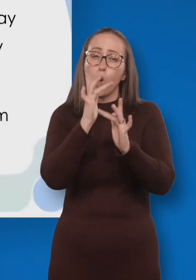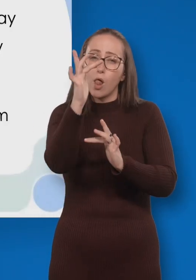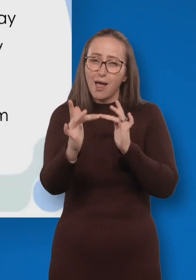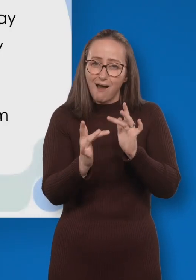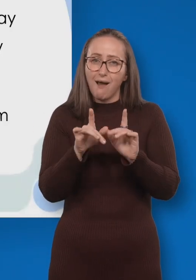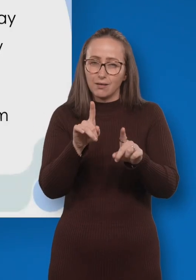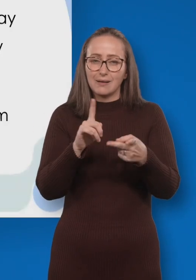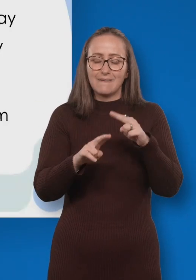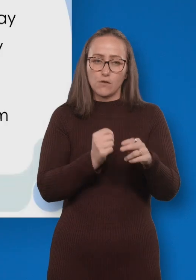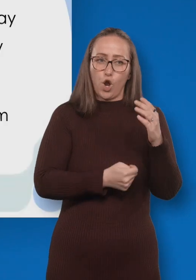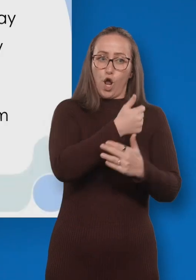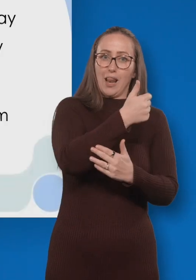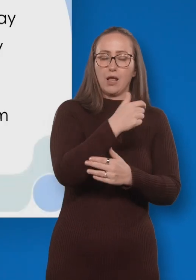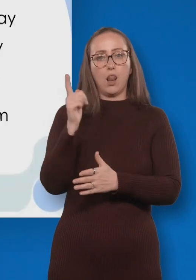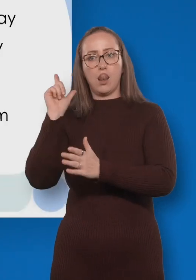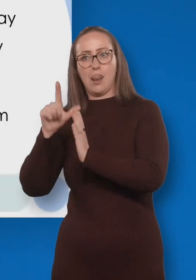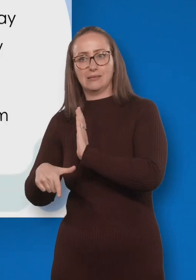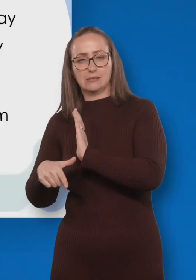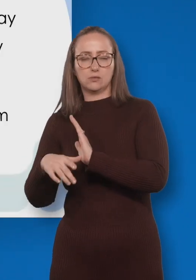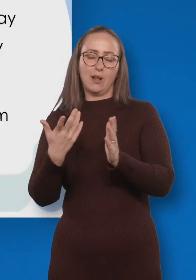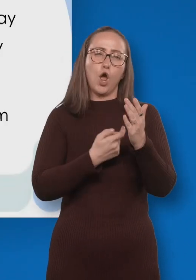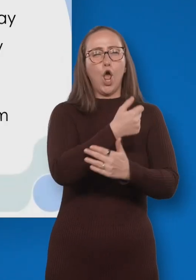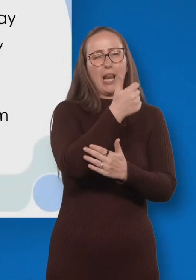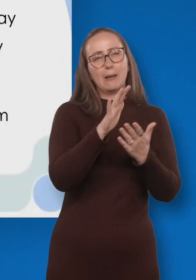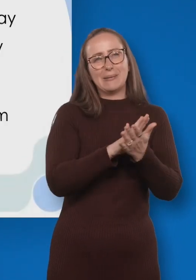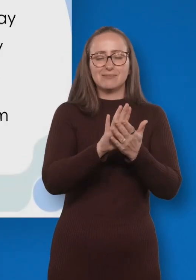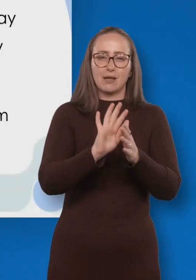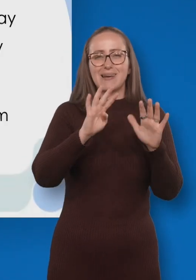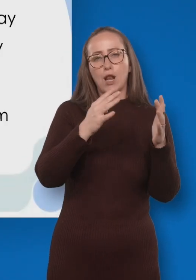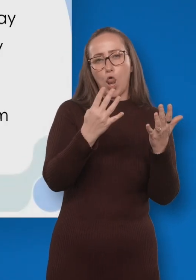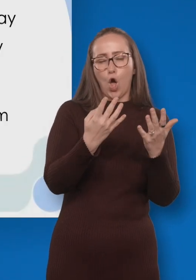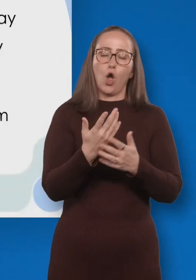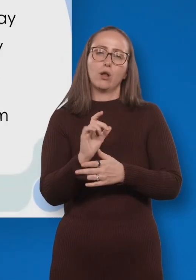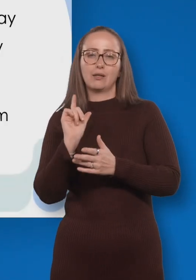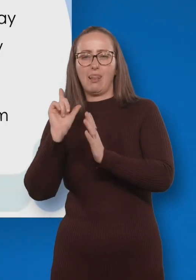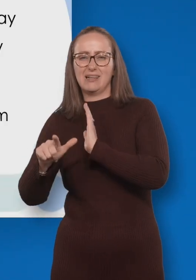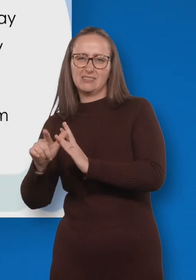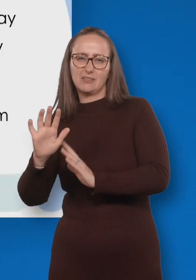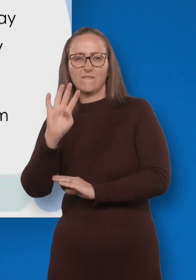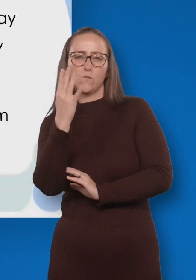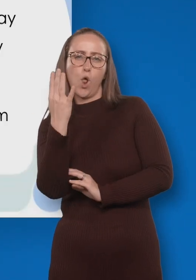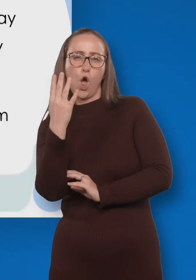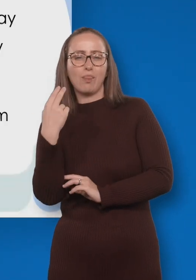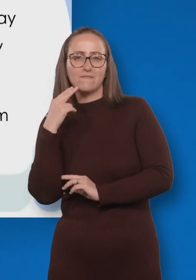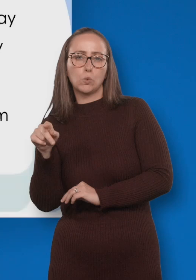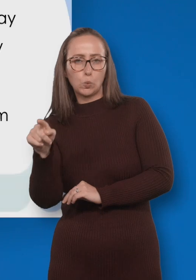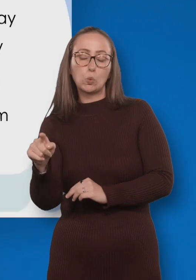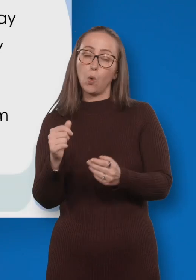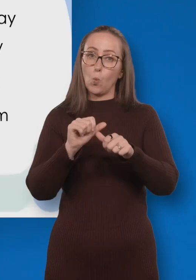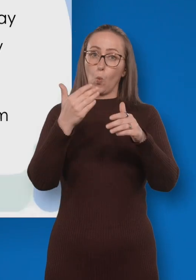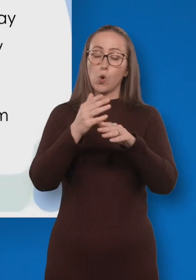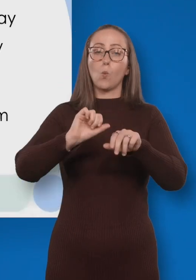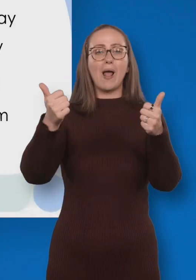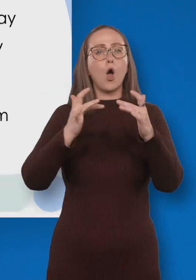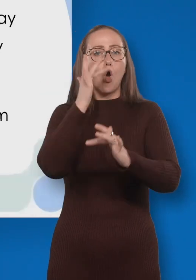doing early or late, later. So early as I mean like 9 a.m. and later start as like 4 p.m. often seems to work